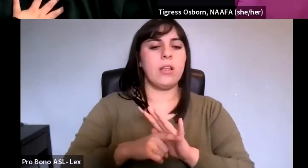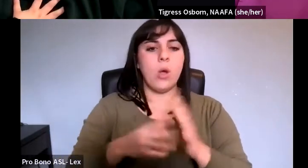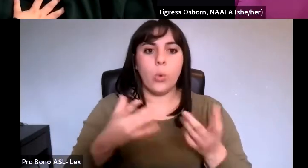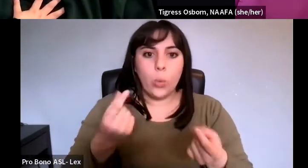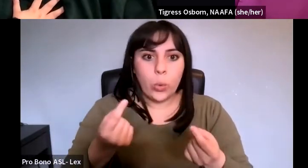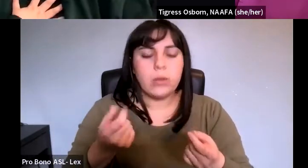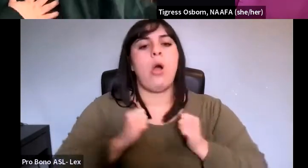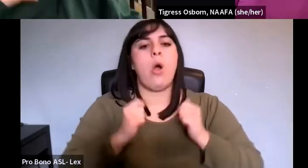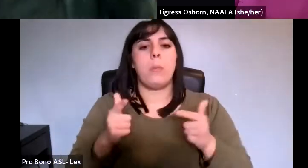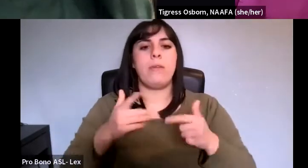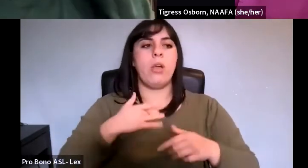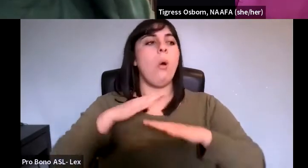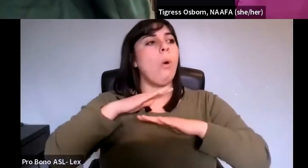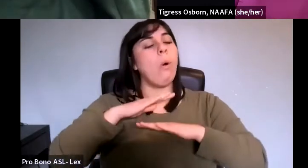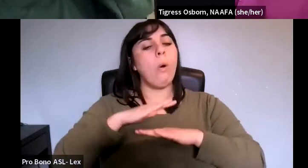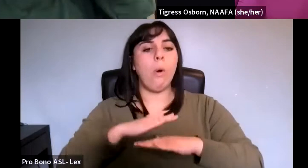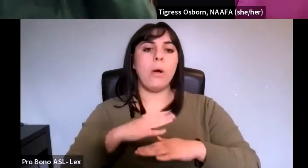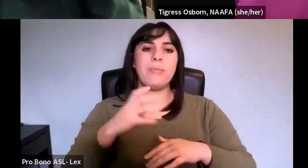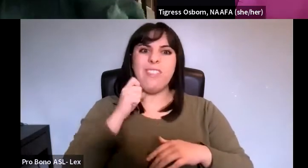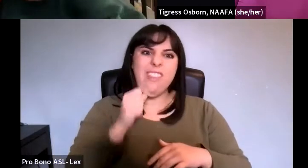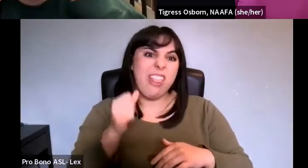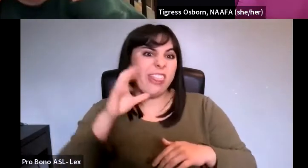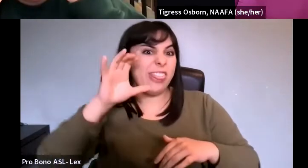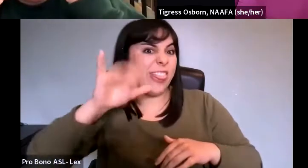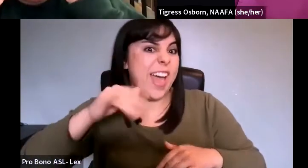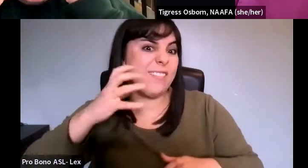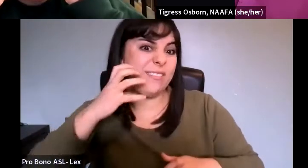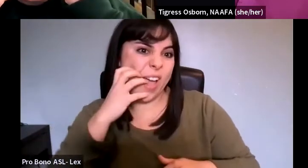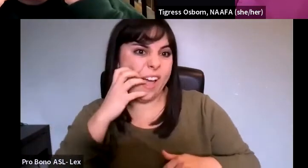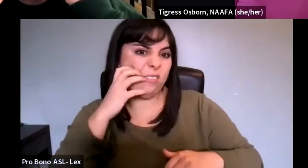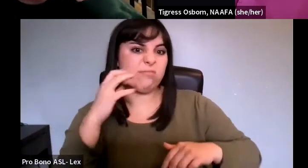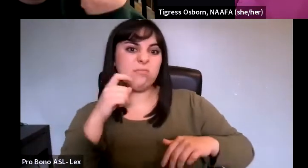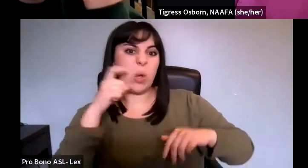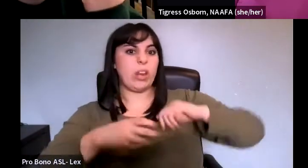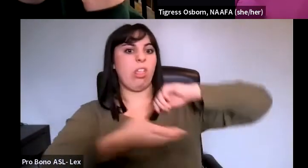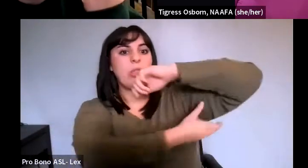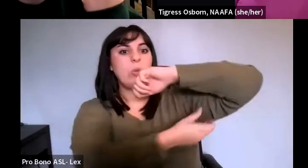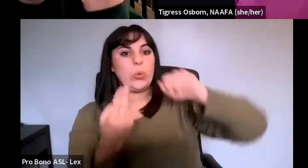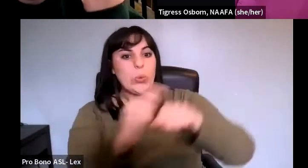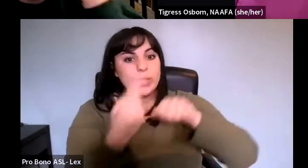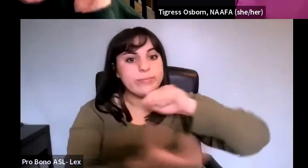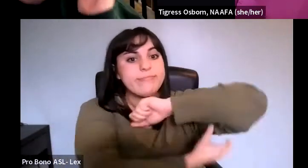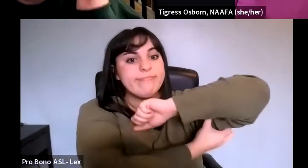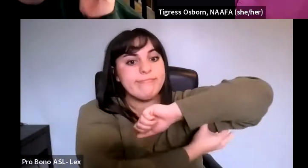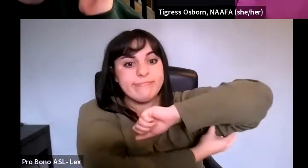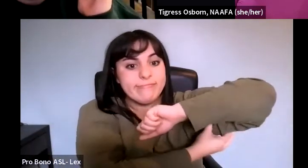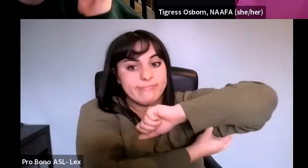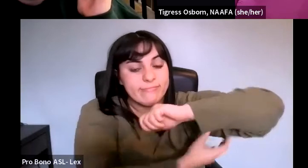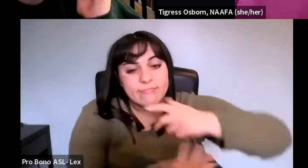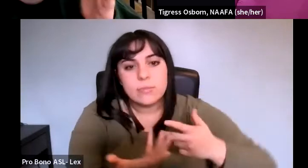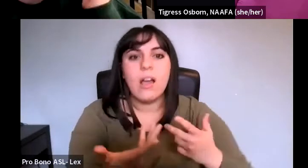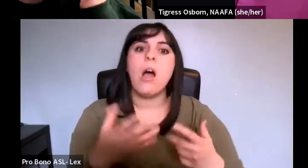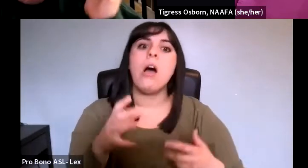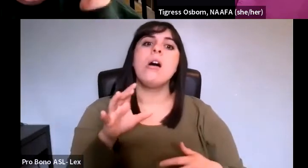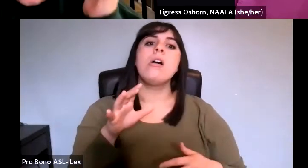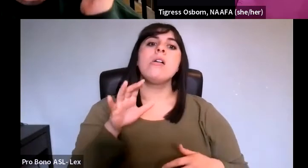yes, whew, I'm not that fat. And then you go, oh, hang on, That's not internalized fat phobia. That's fat phobia.